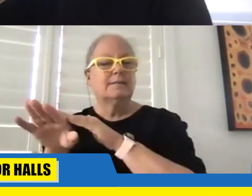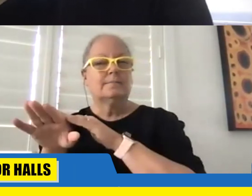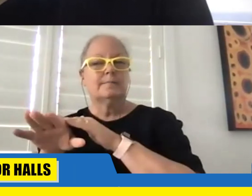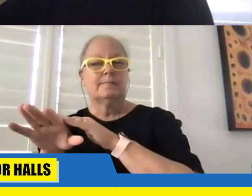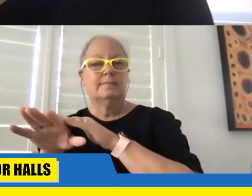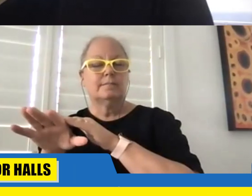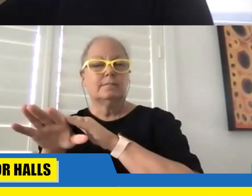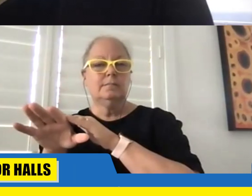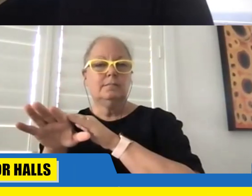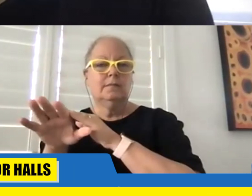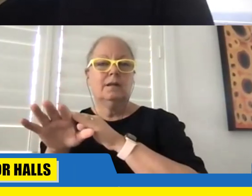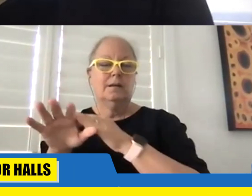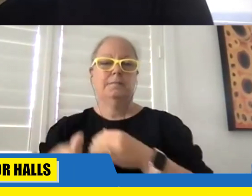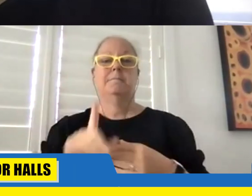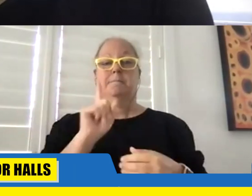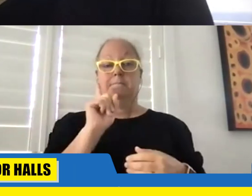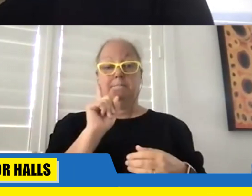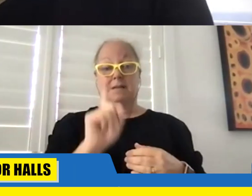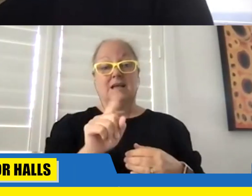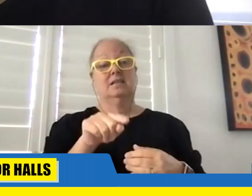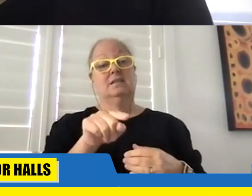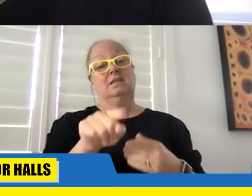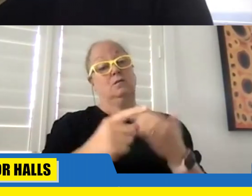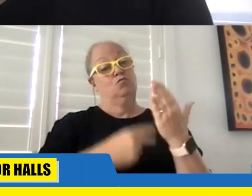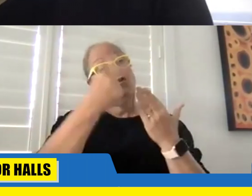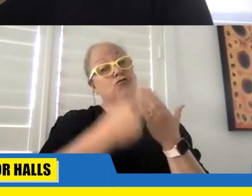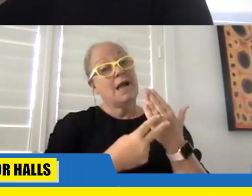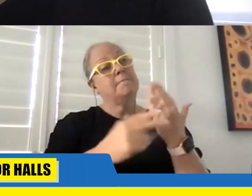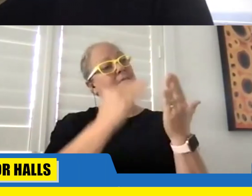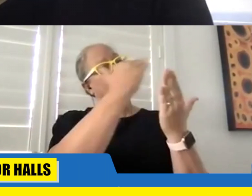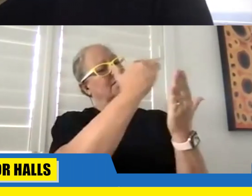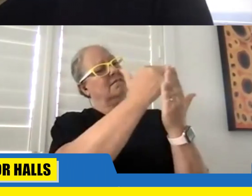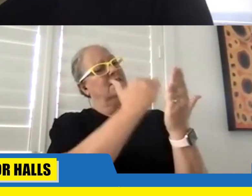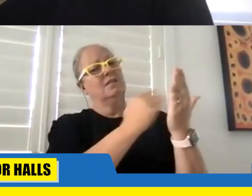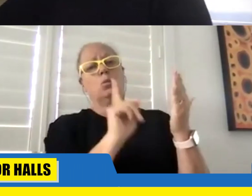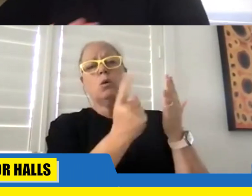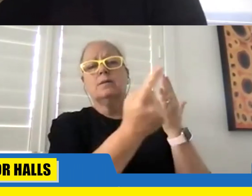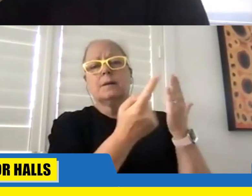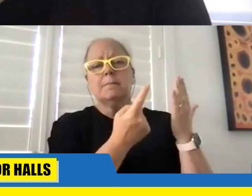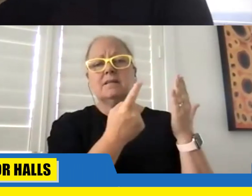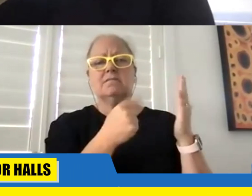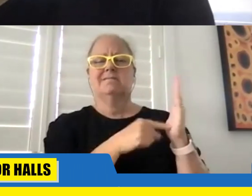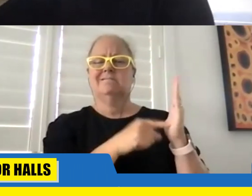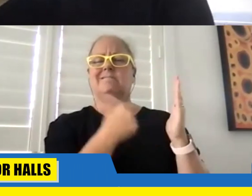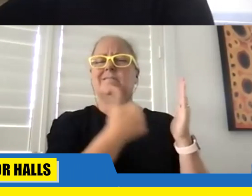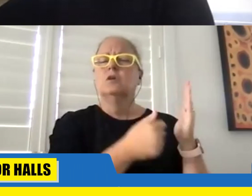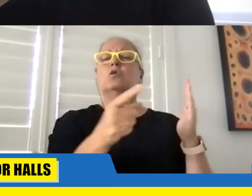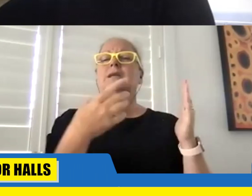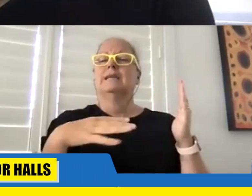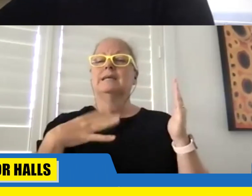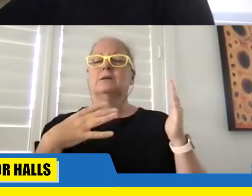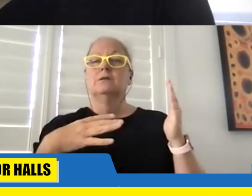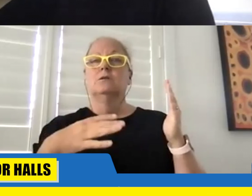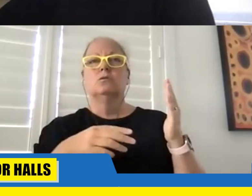I think the programming is one of the key things. And so finding out what people